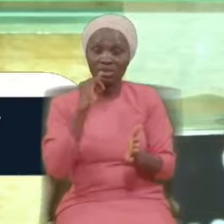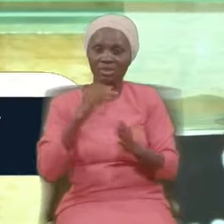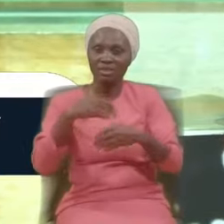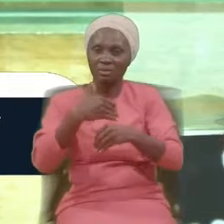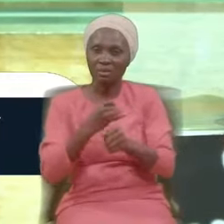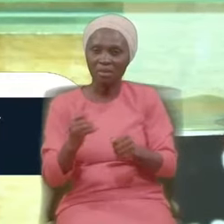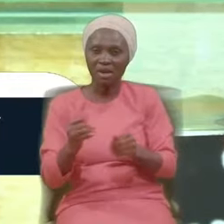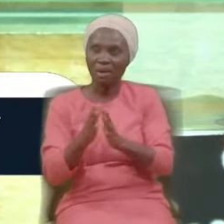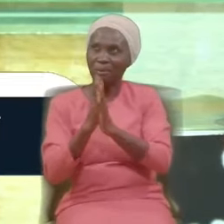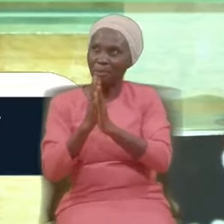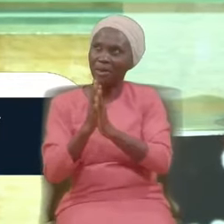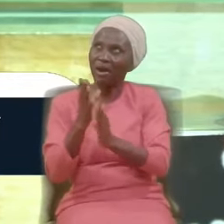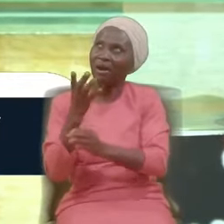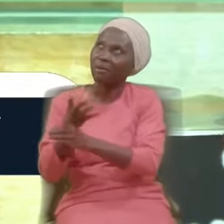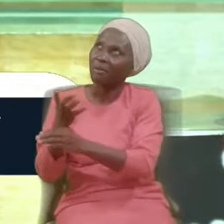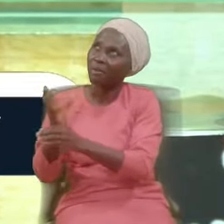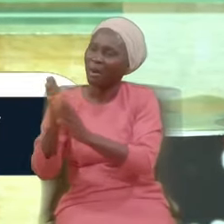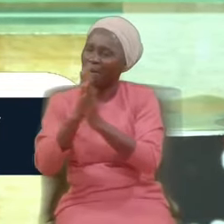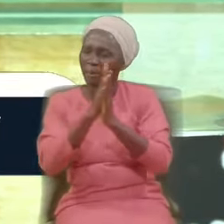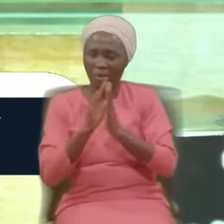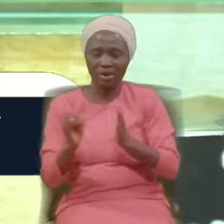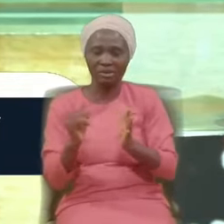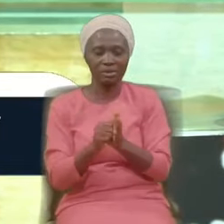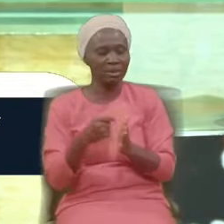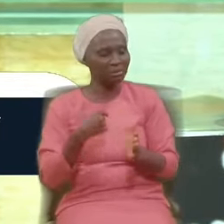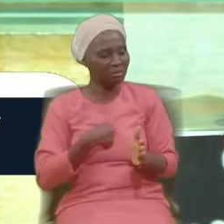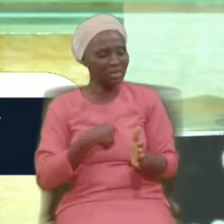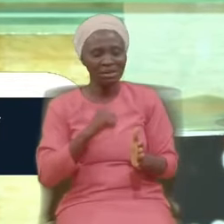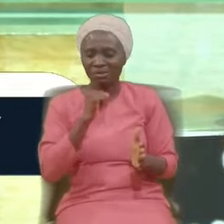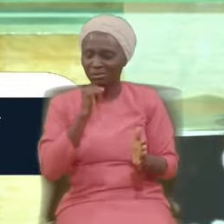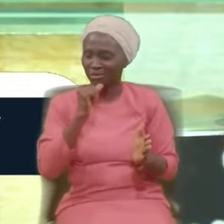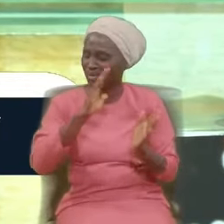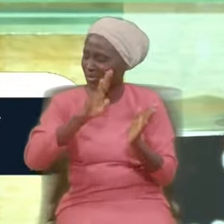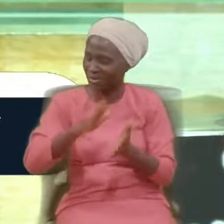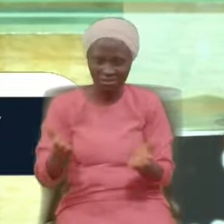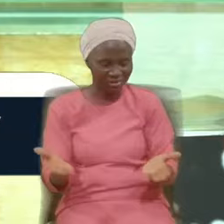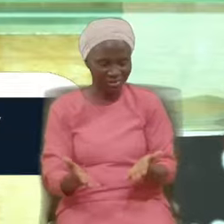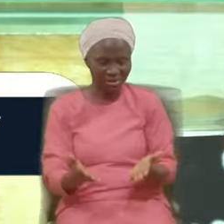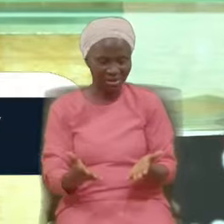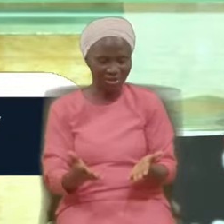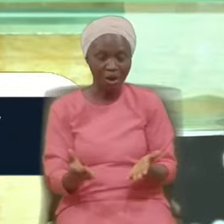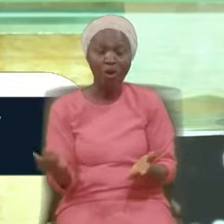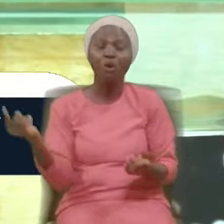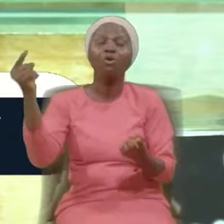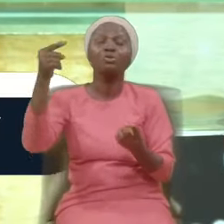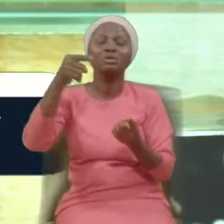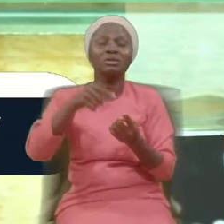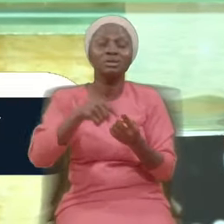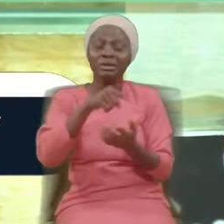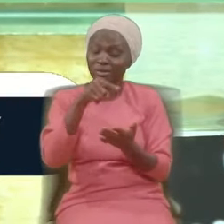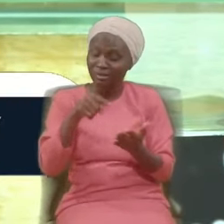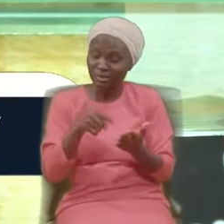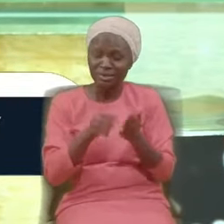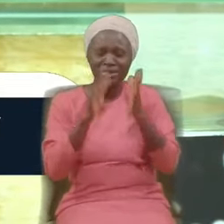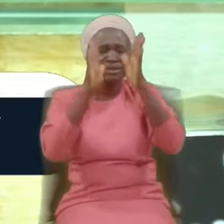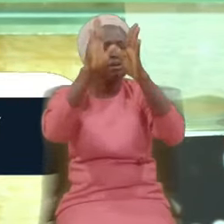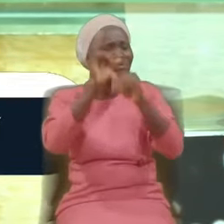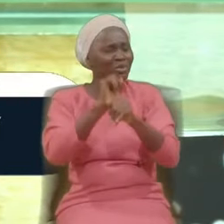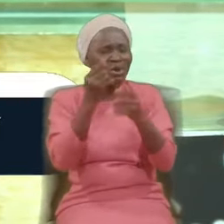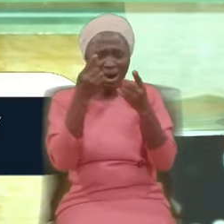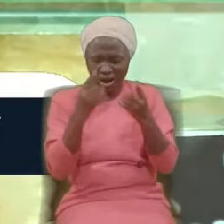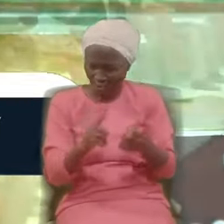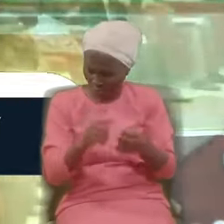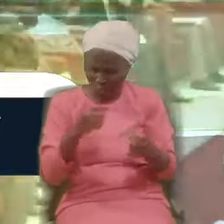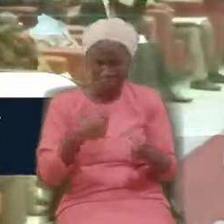Somebody saying, I will not live here today until this miracle happens. Are